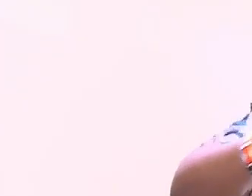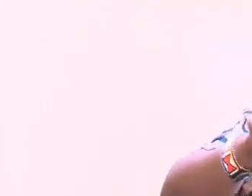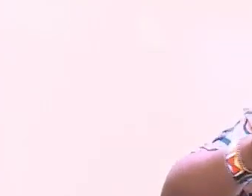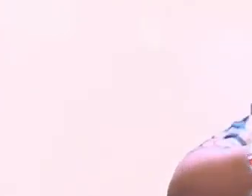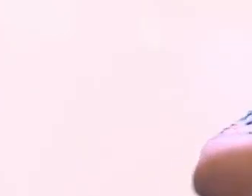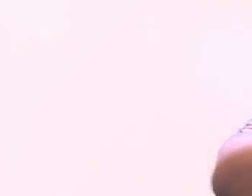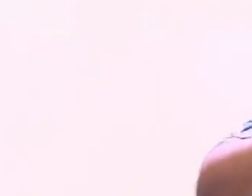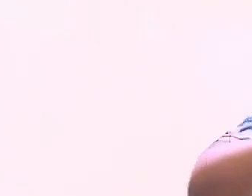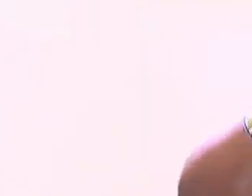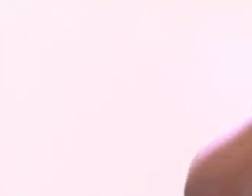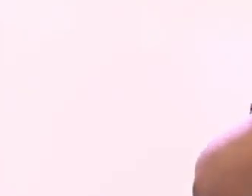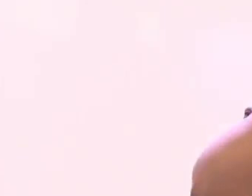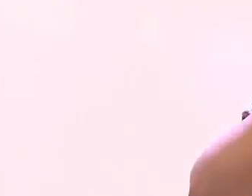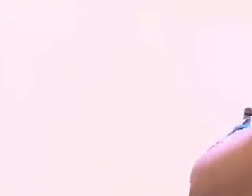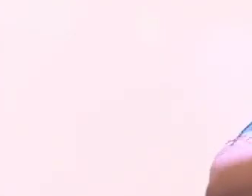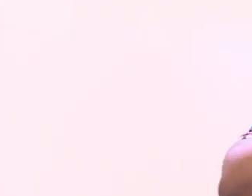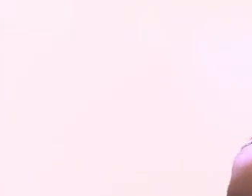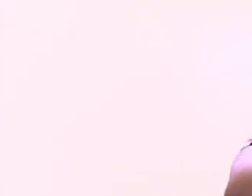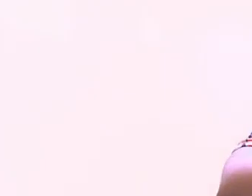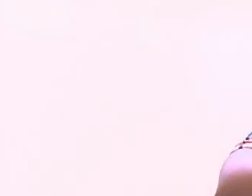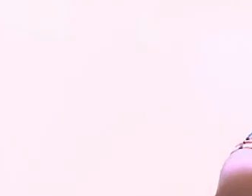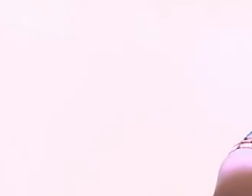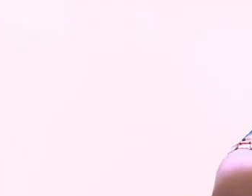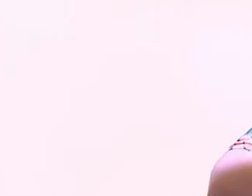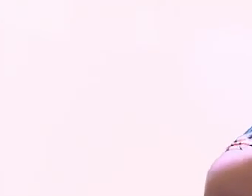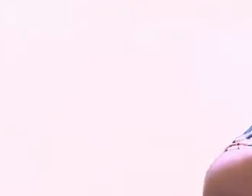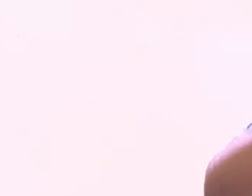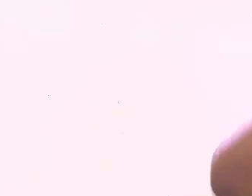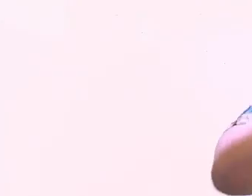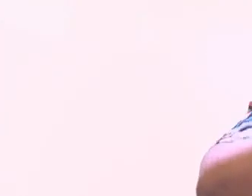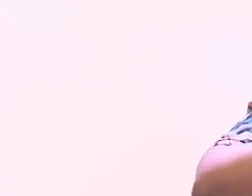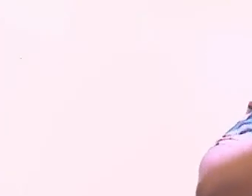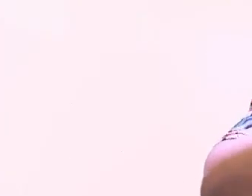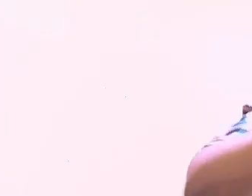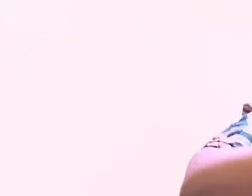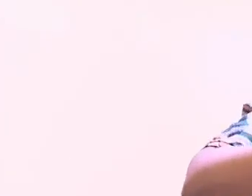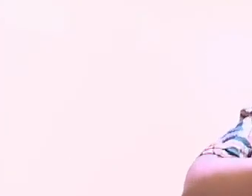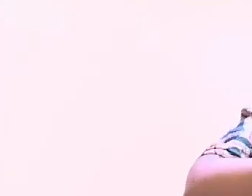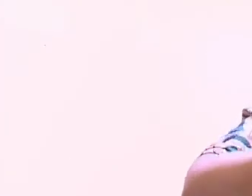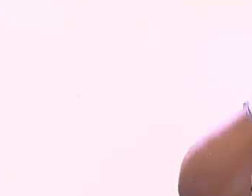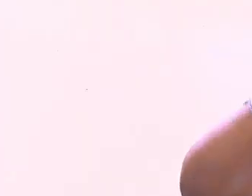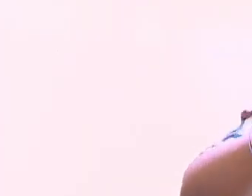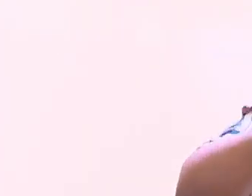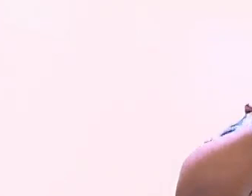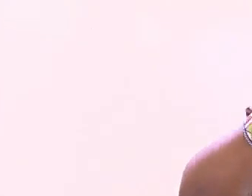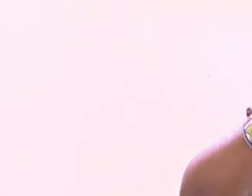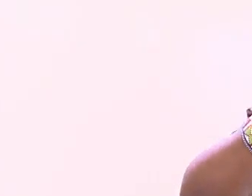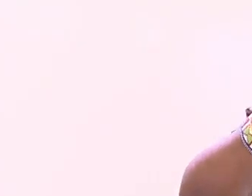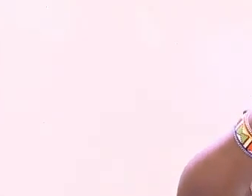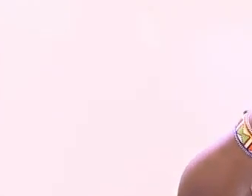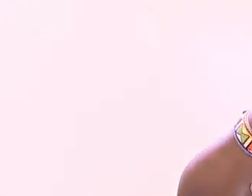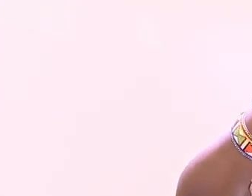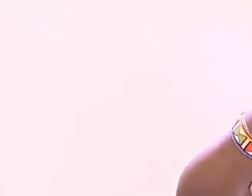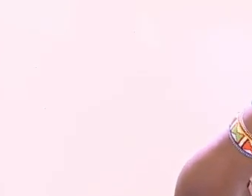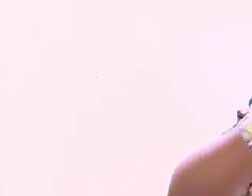have hopefully understood the various experiences our panelists have. So before I start,